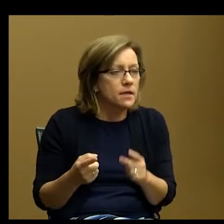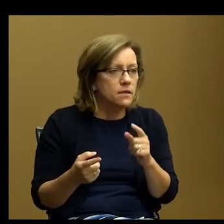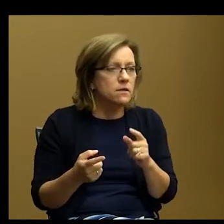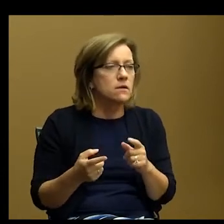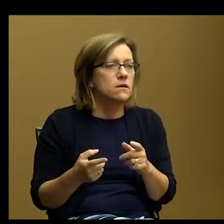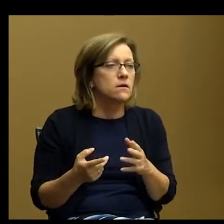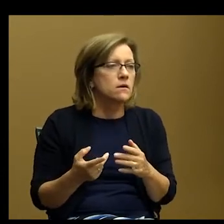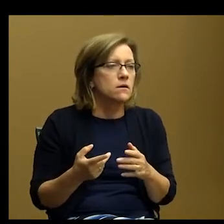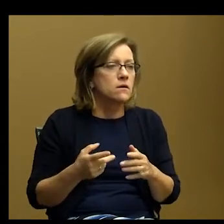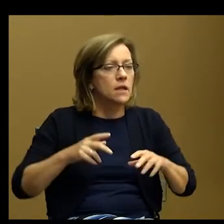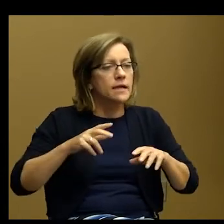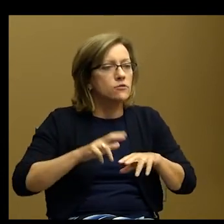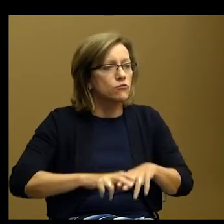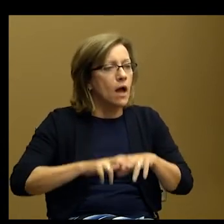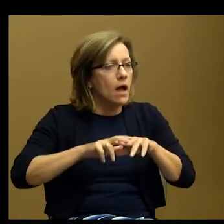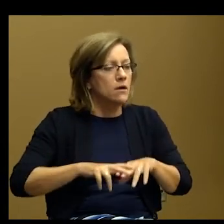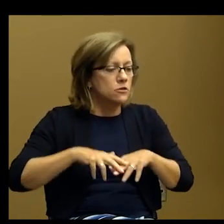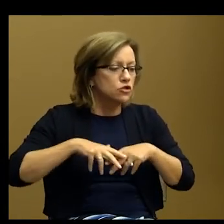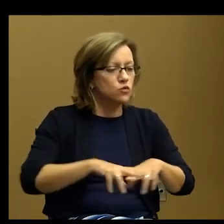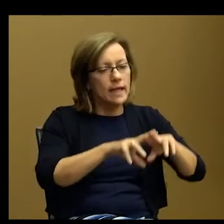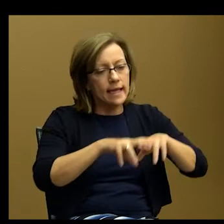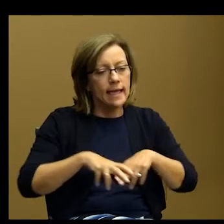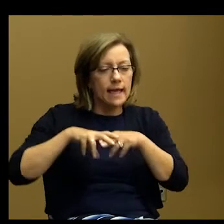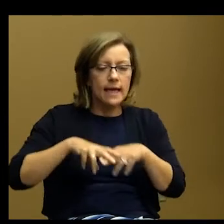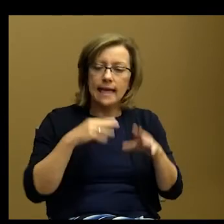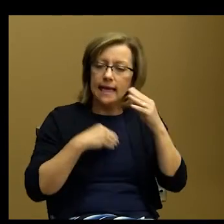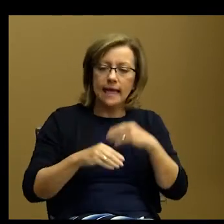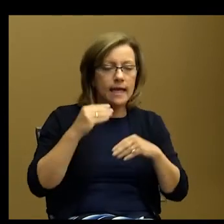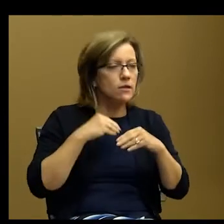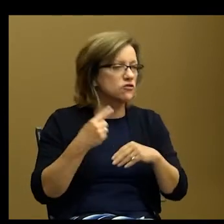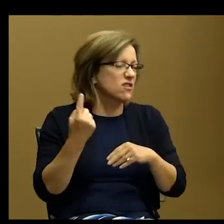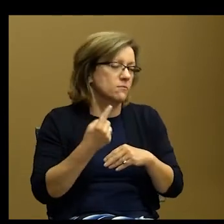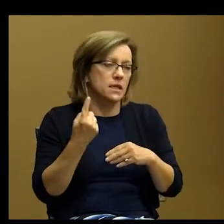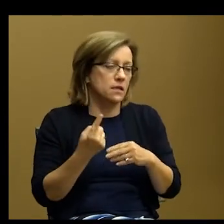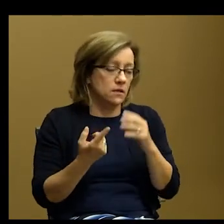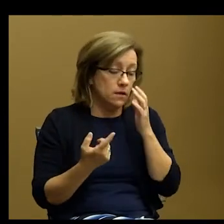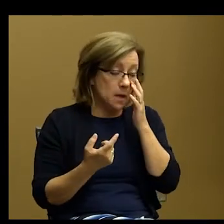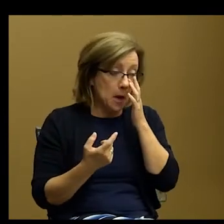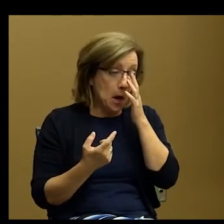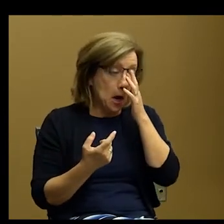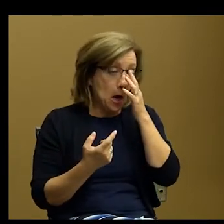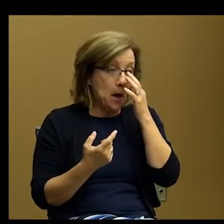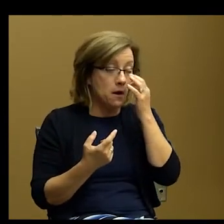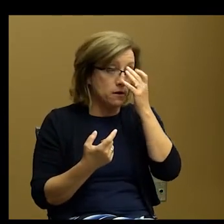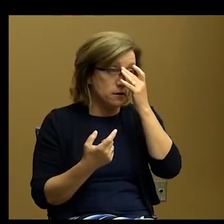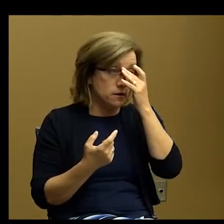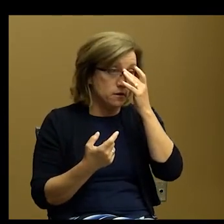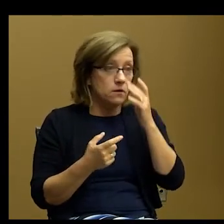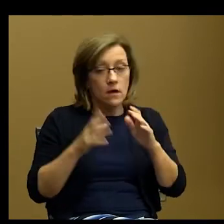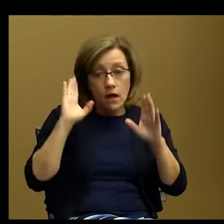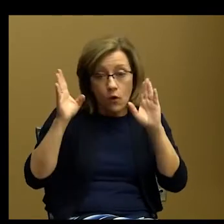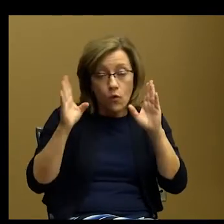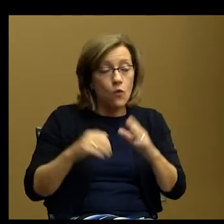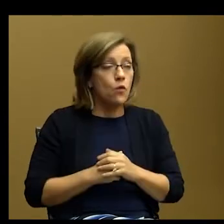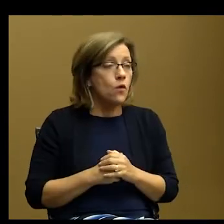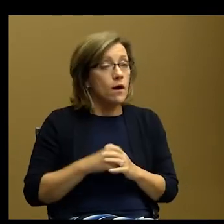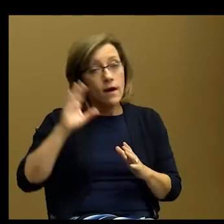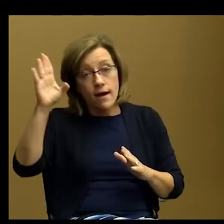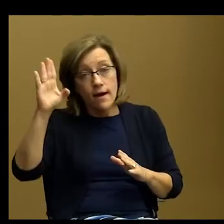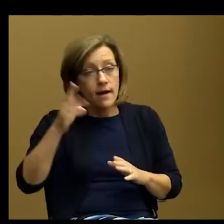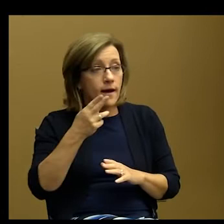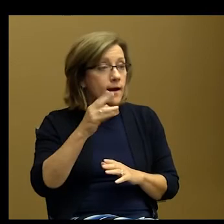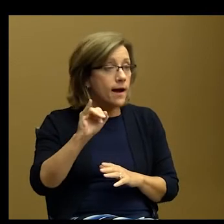to bounce or to swing or to eat or whatever. Greetings, so hi, bye,